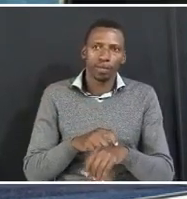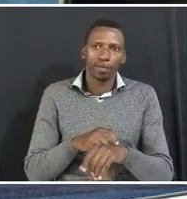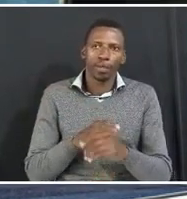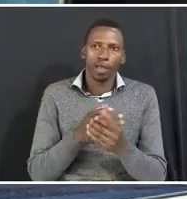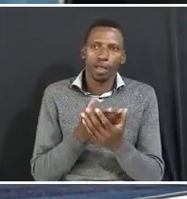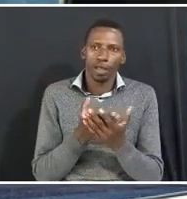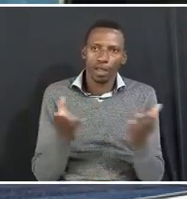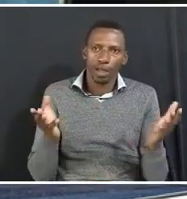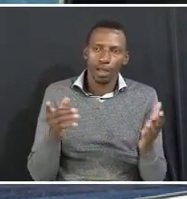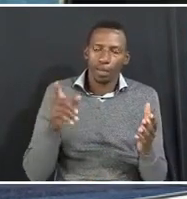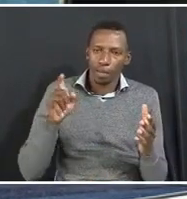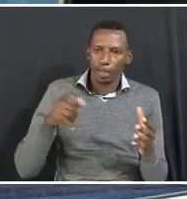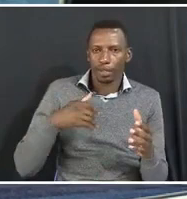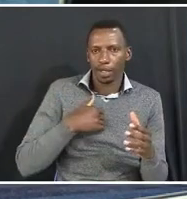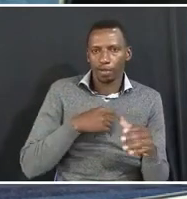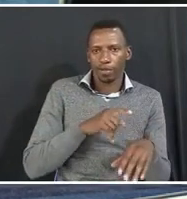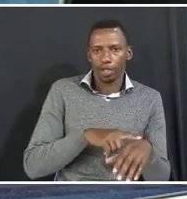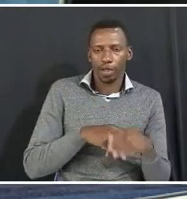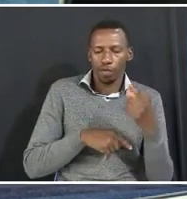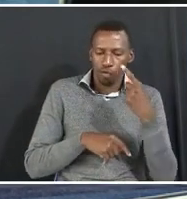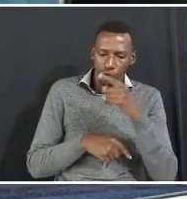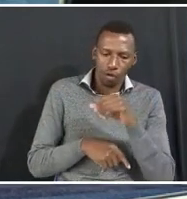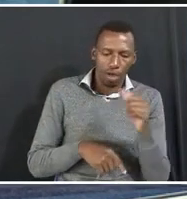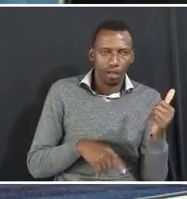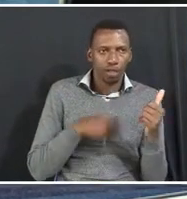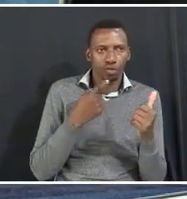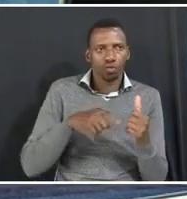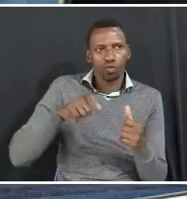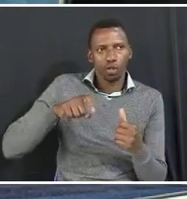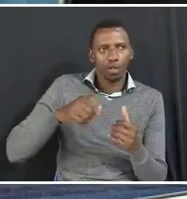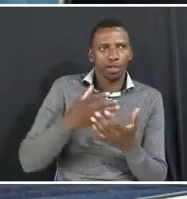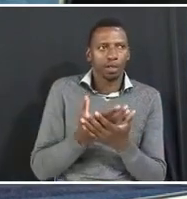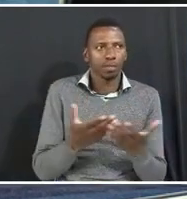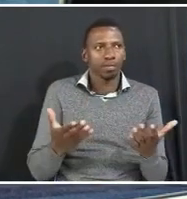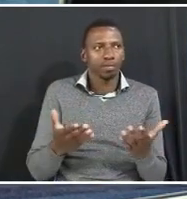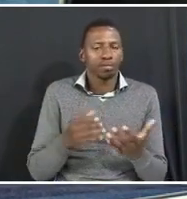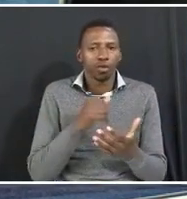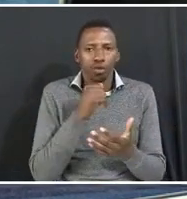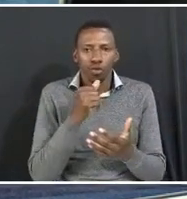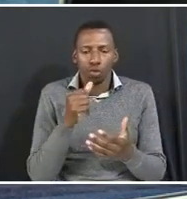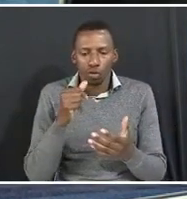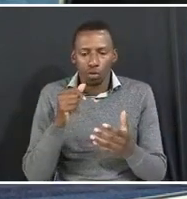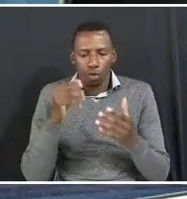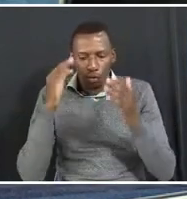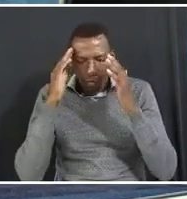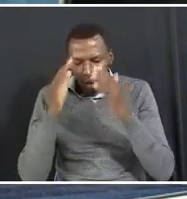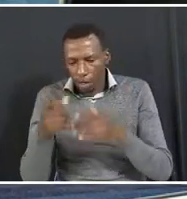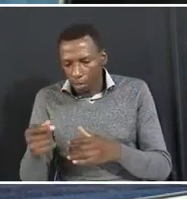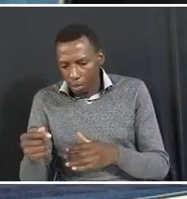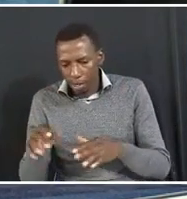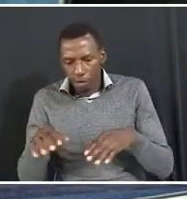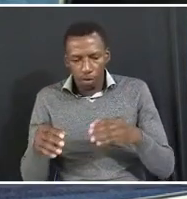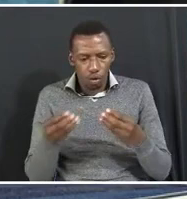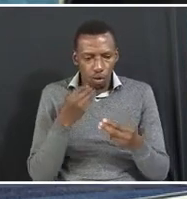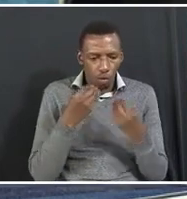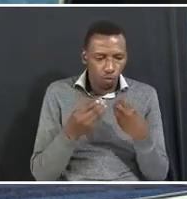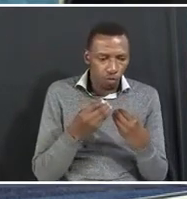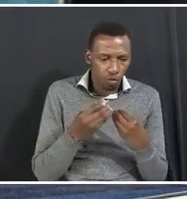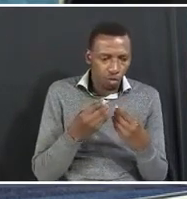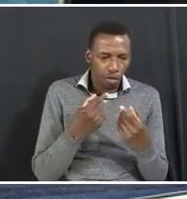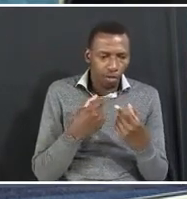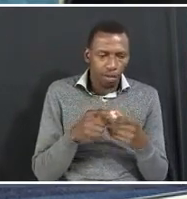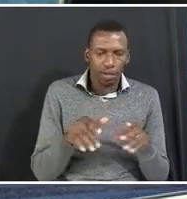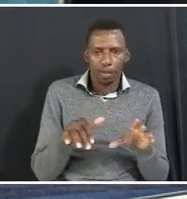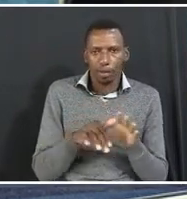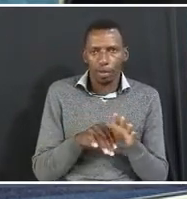should allocate time for others who are in need. So it's not about the money or the food that we receive, but about